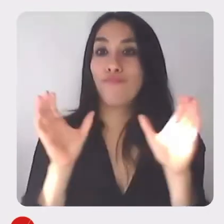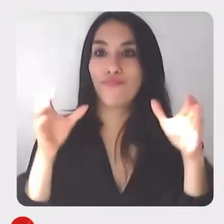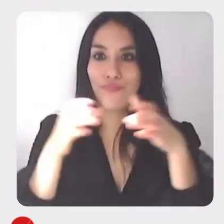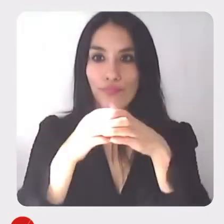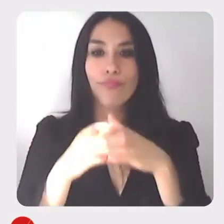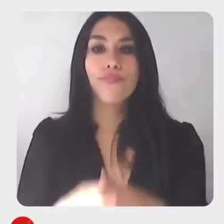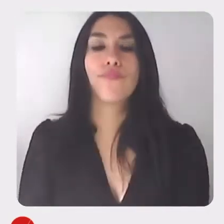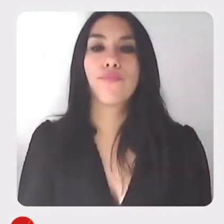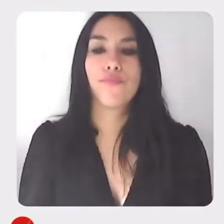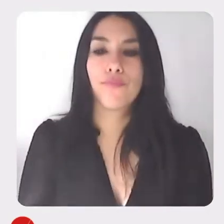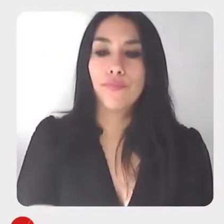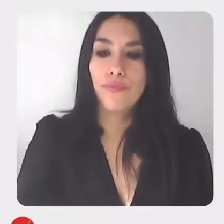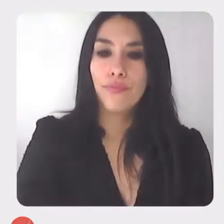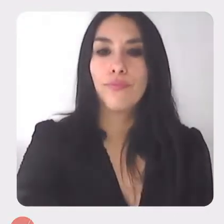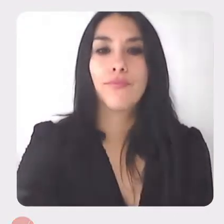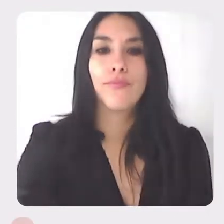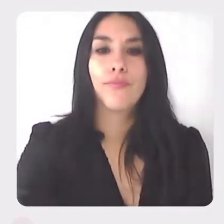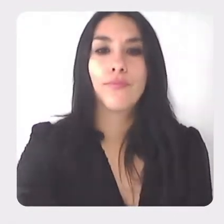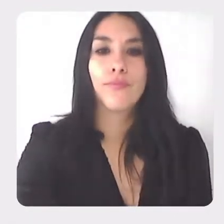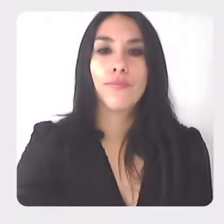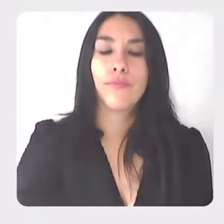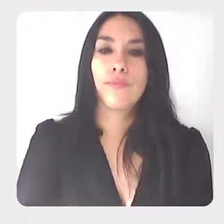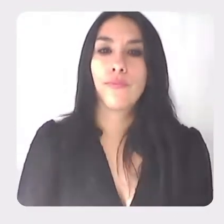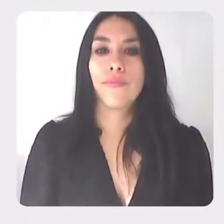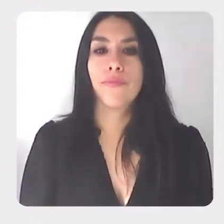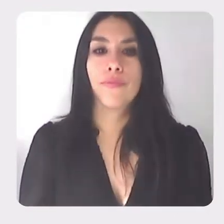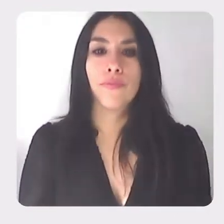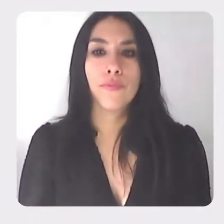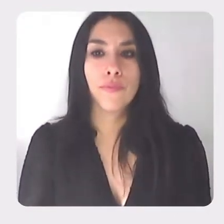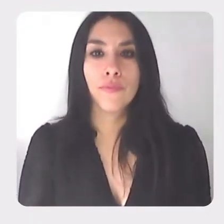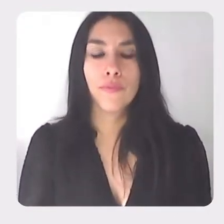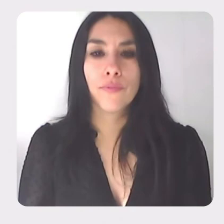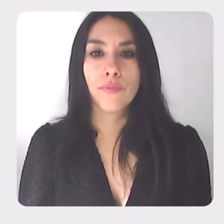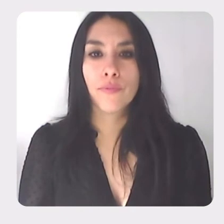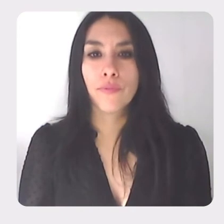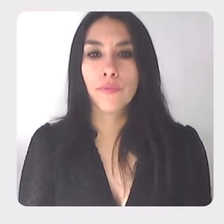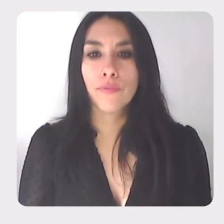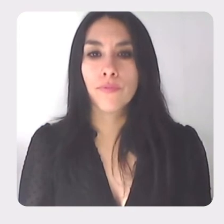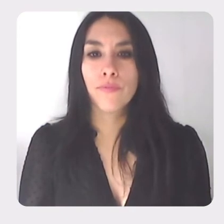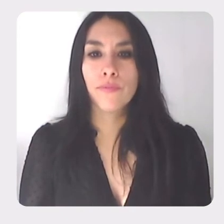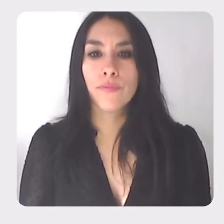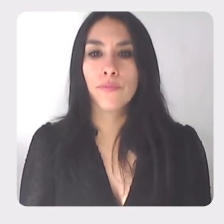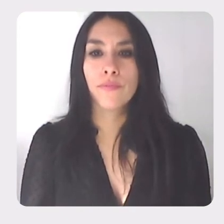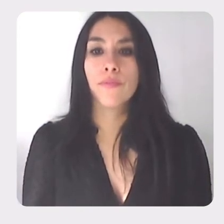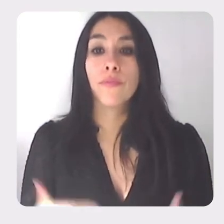pictures of you with flowers on the wall.